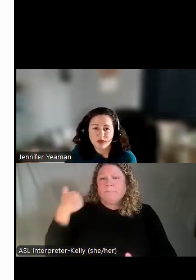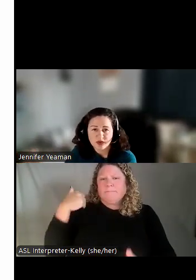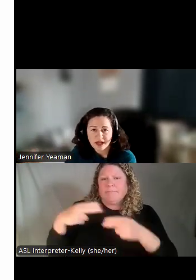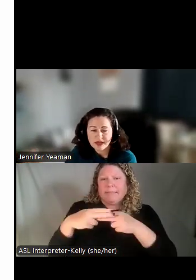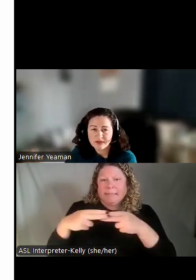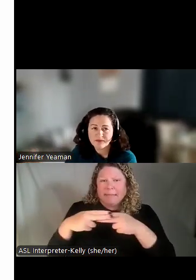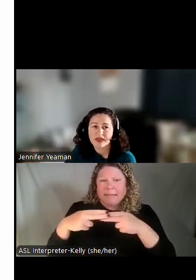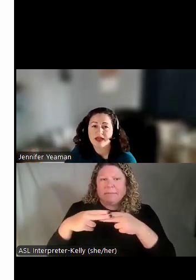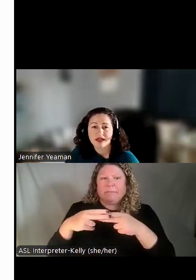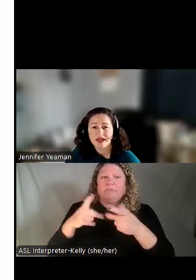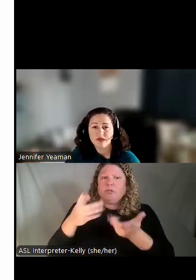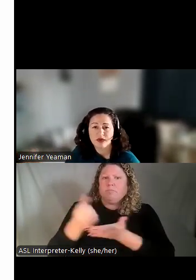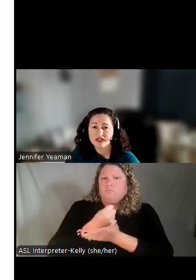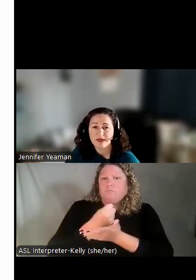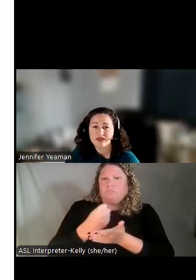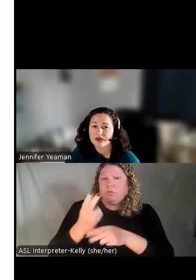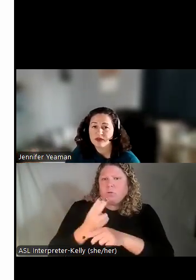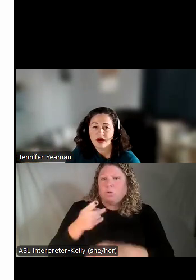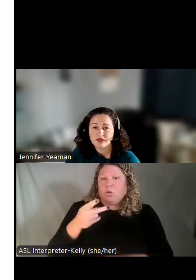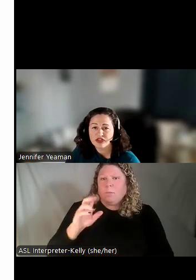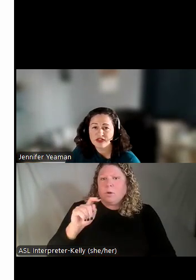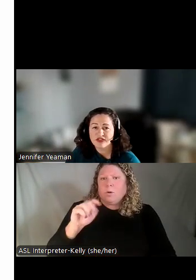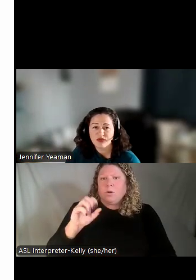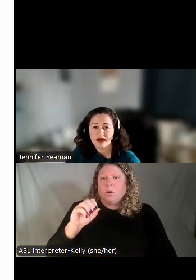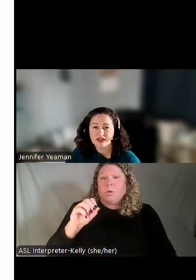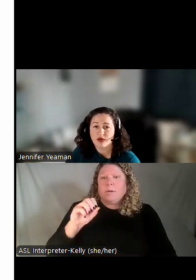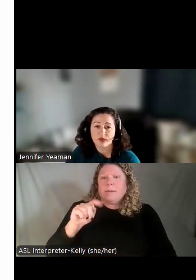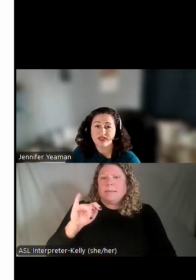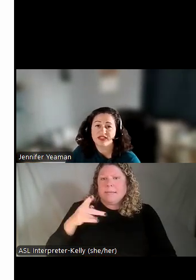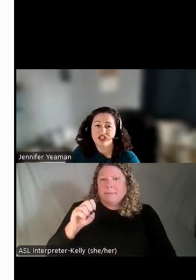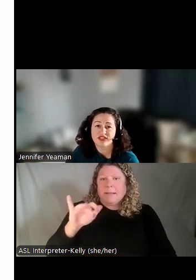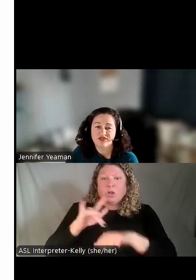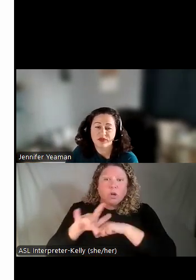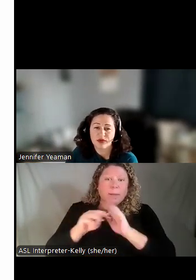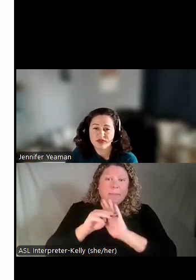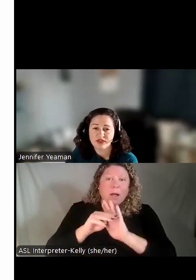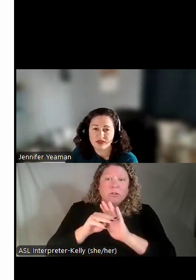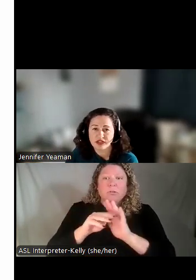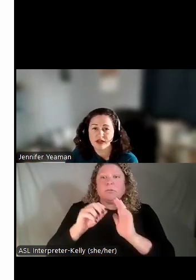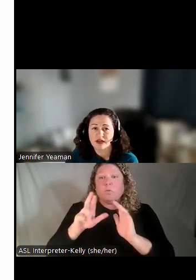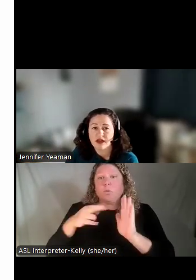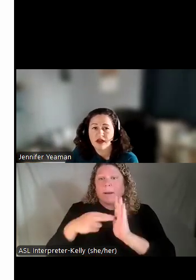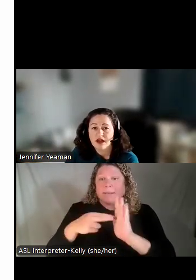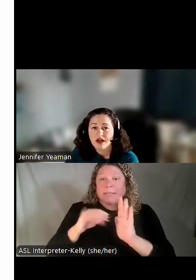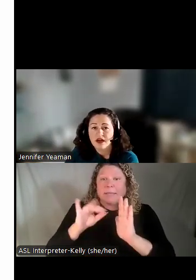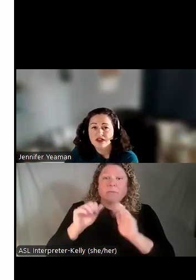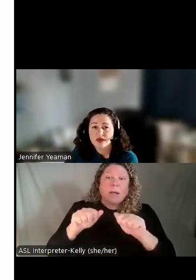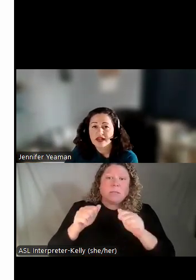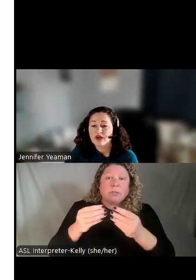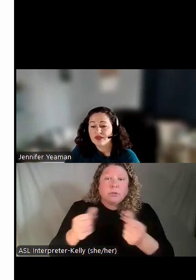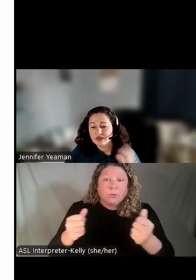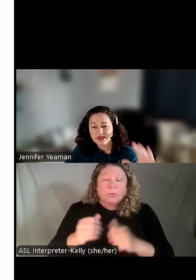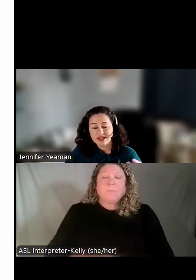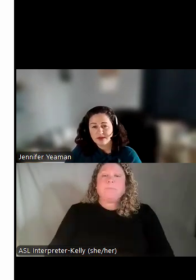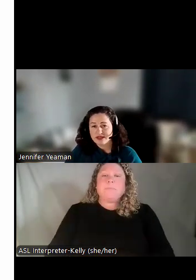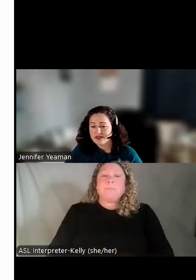also leverage prototyping. And again, prototypes are early model versions of products or representations of a proposed solution. So